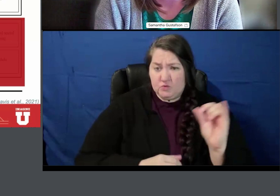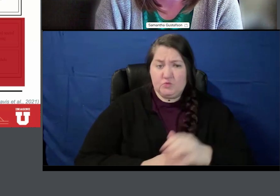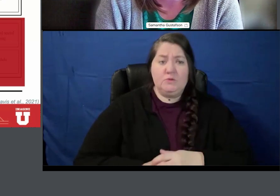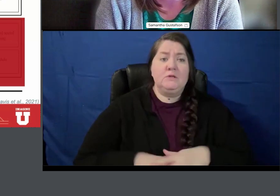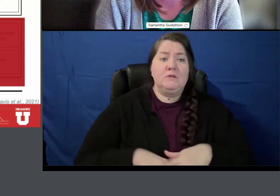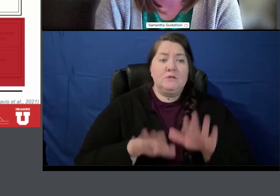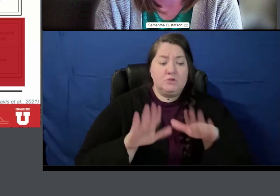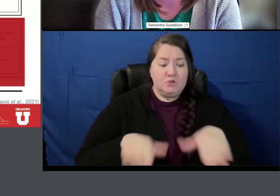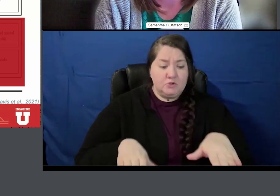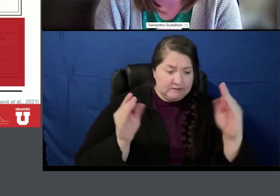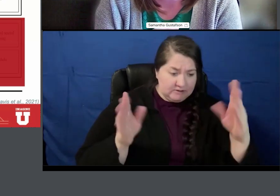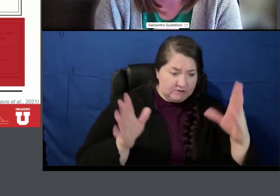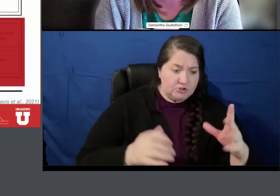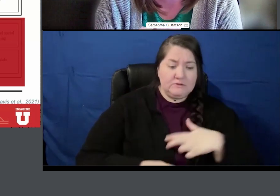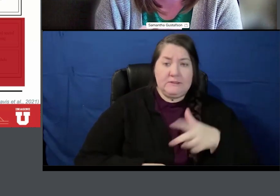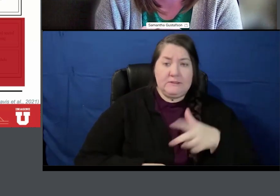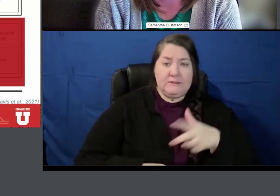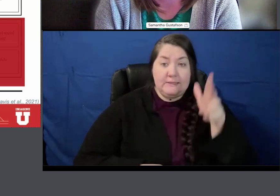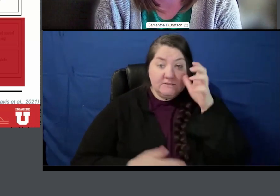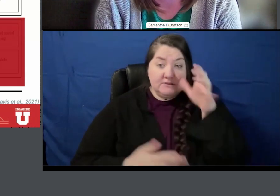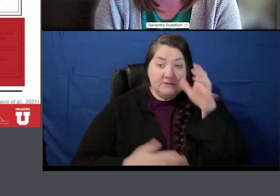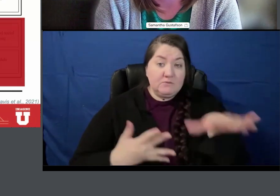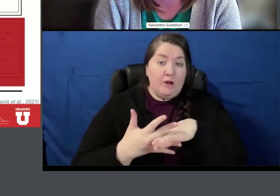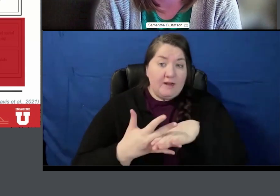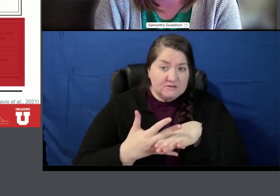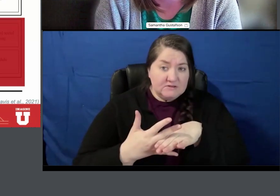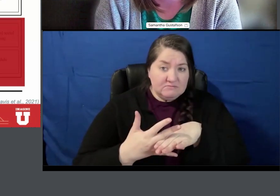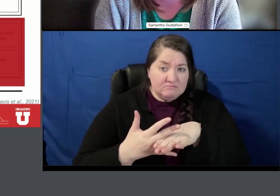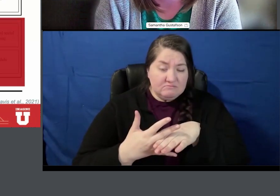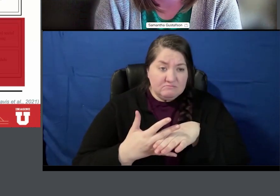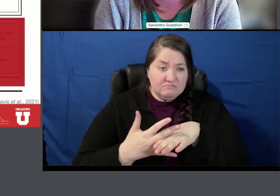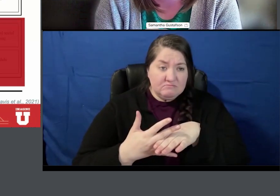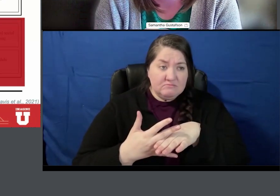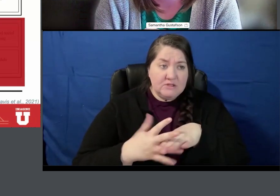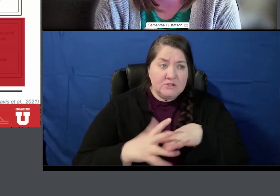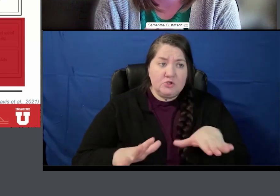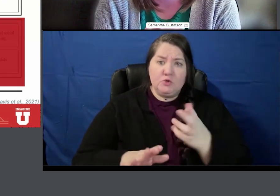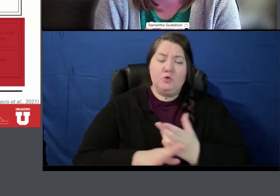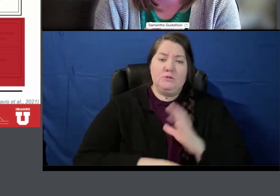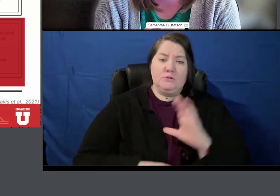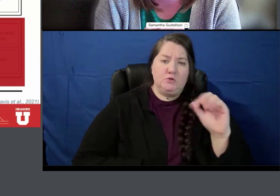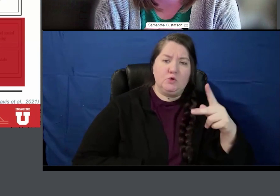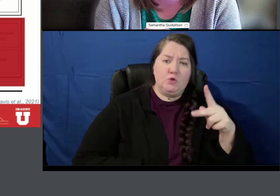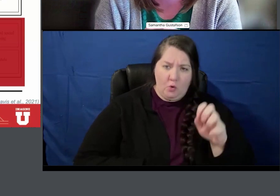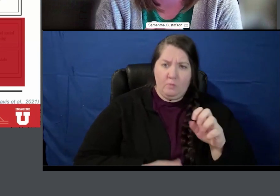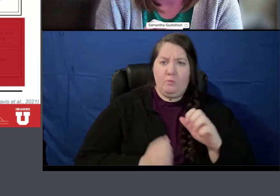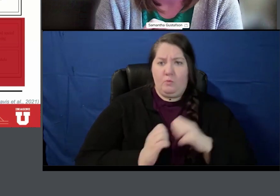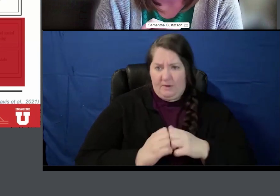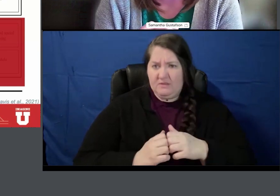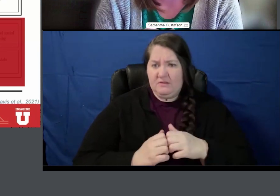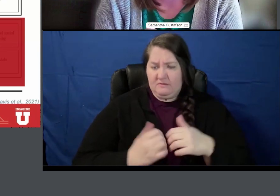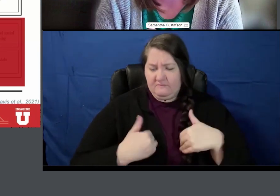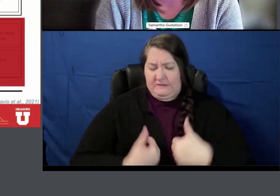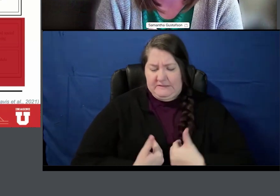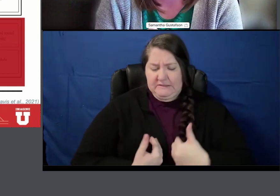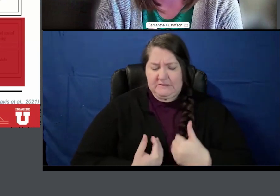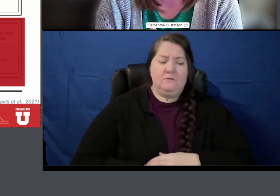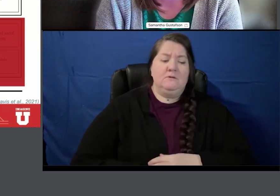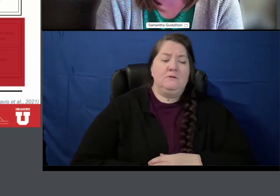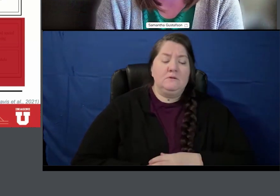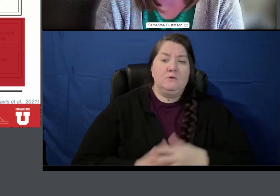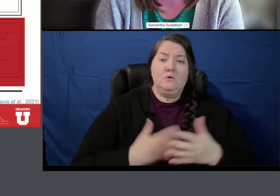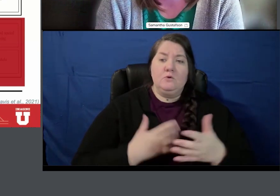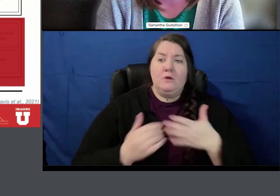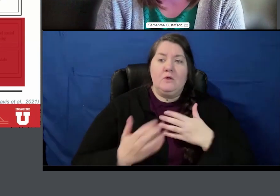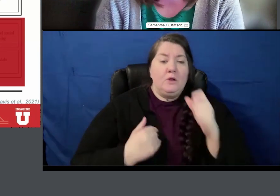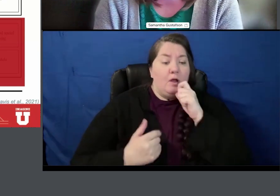and teachers reported listening breaks as something that the children used to cope with listening related fatigue. So, whether or not they were taking